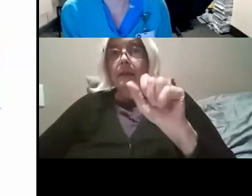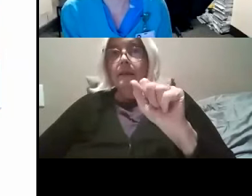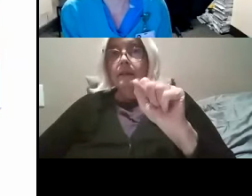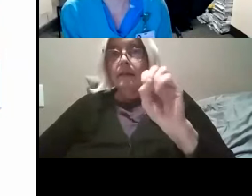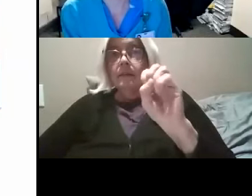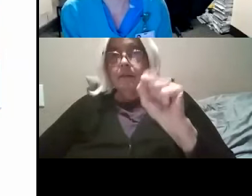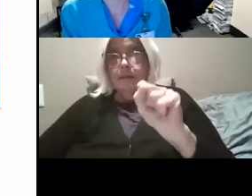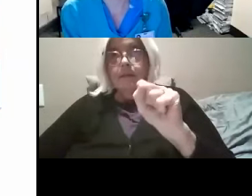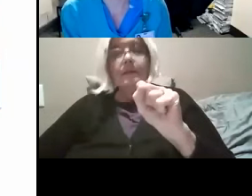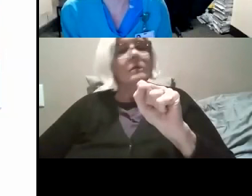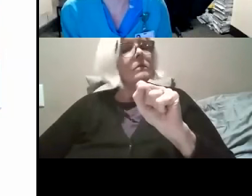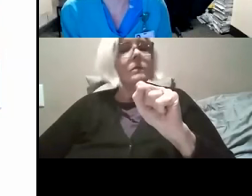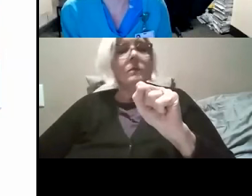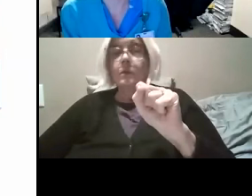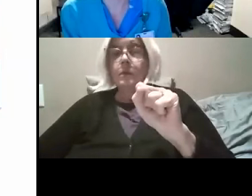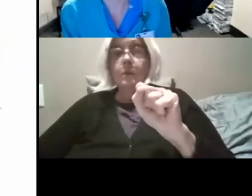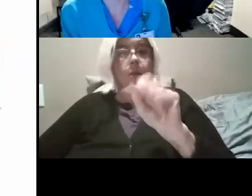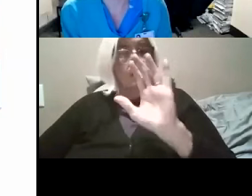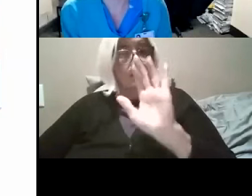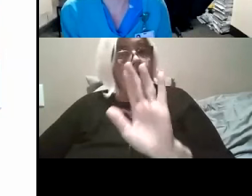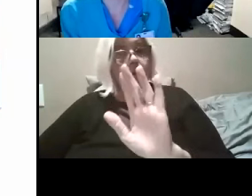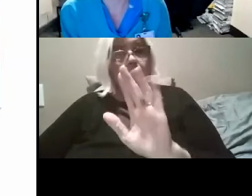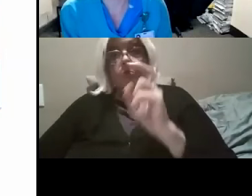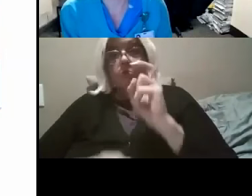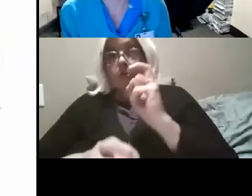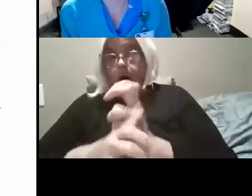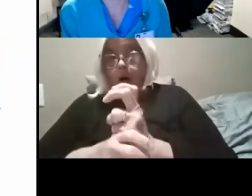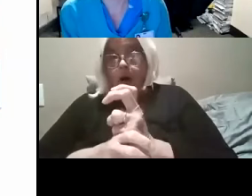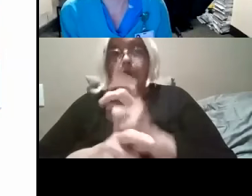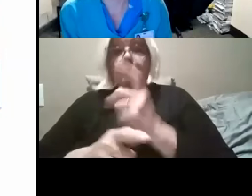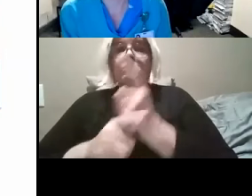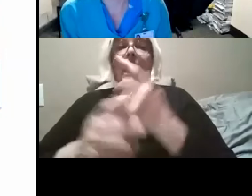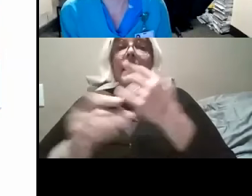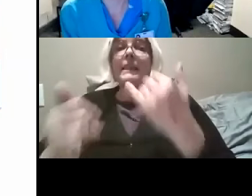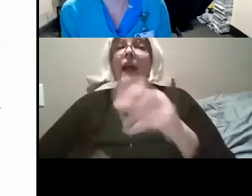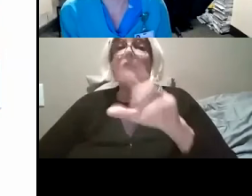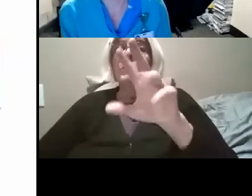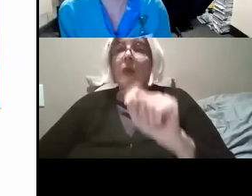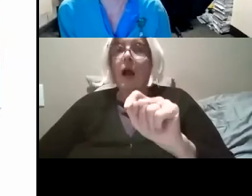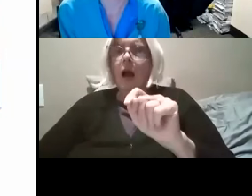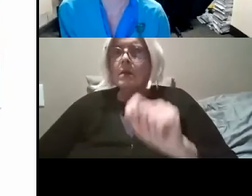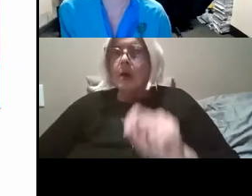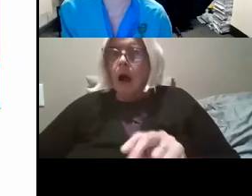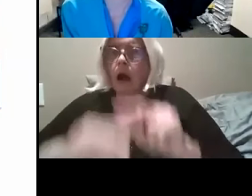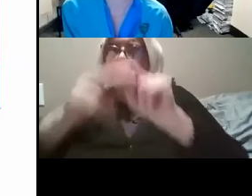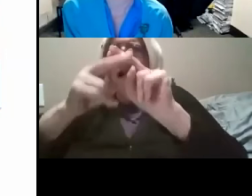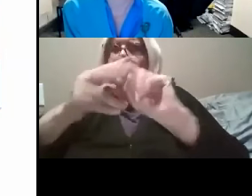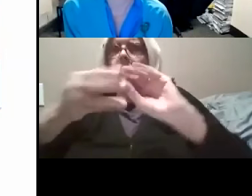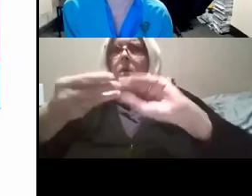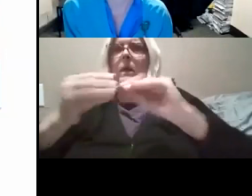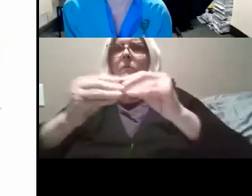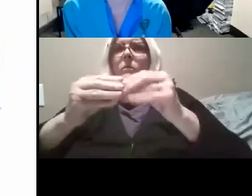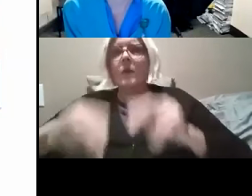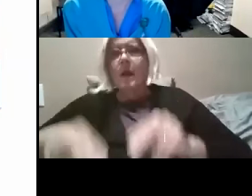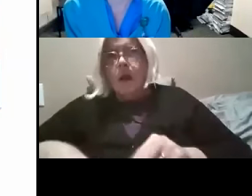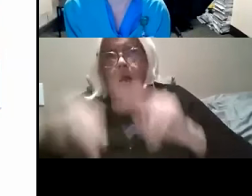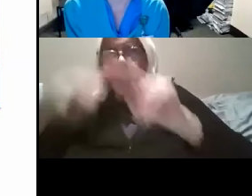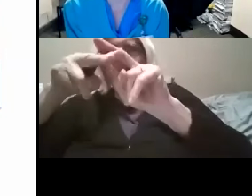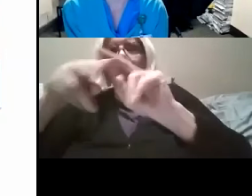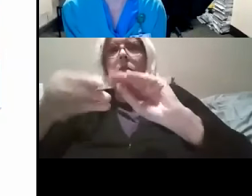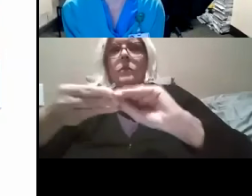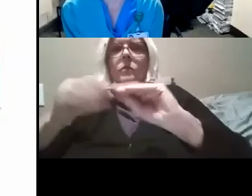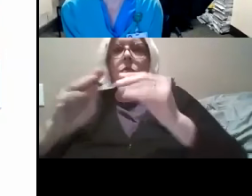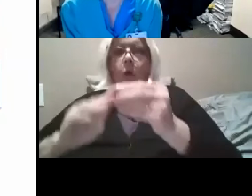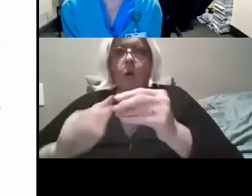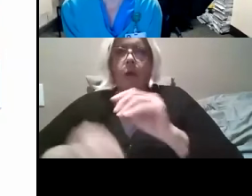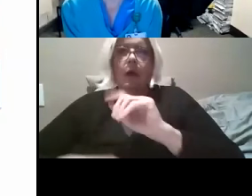more cases in Vermont right now, unfortunately. So on the left is just total pediatric